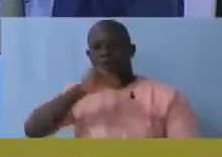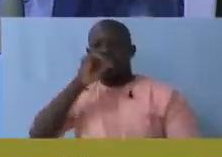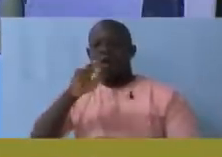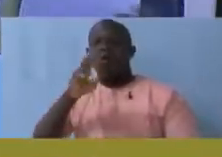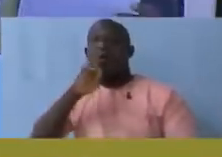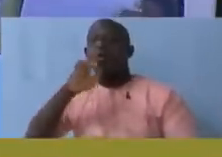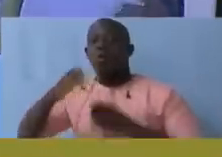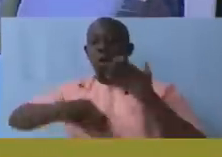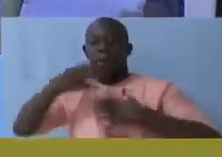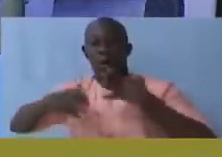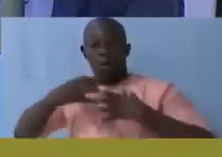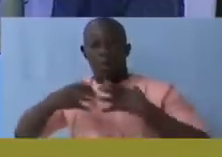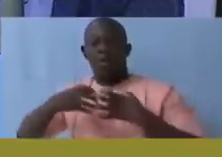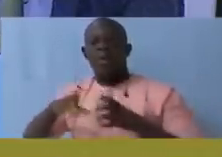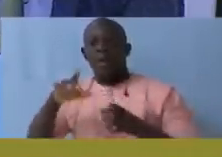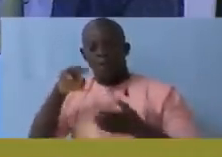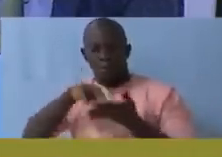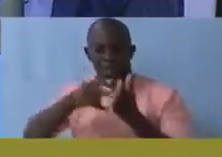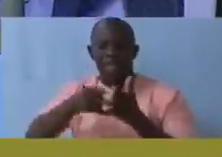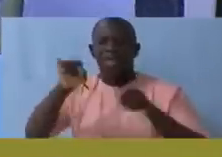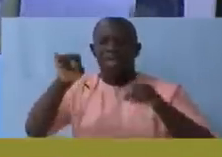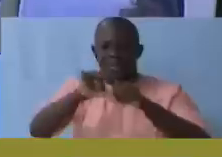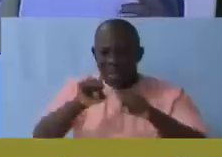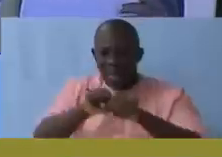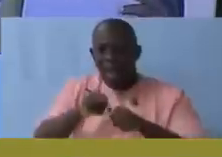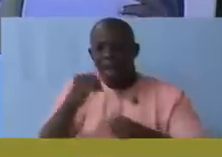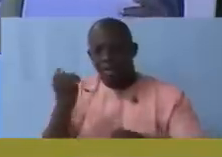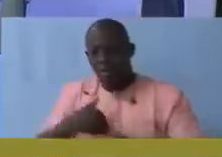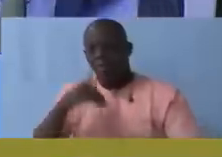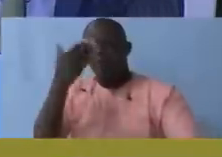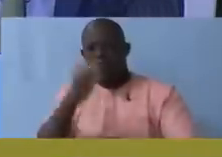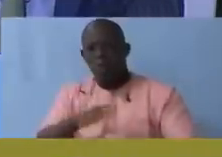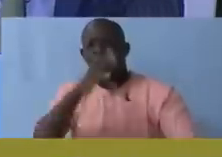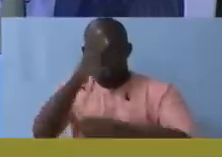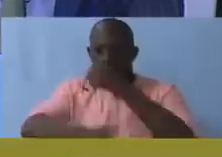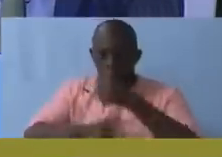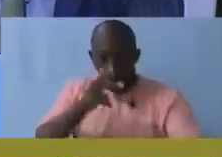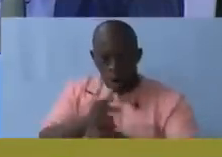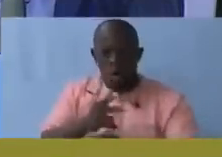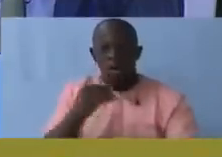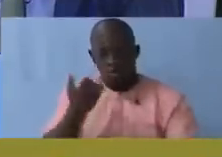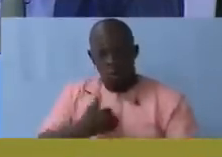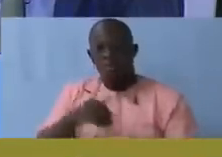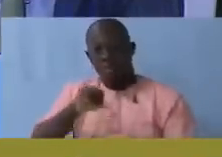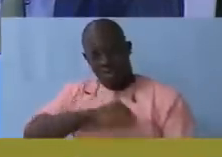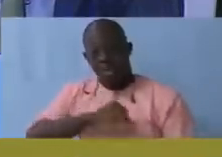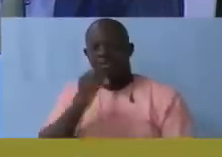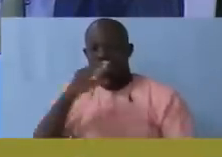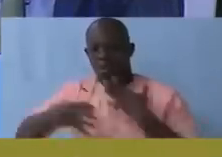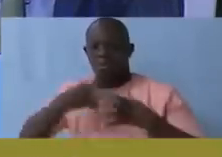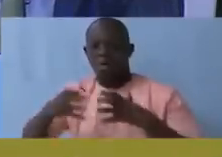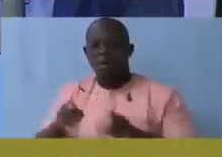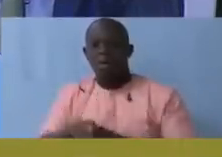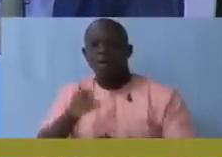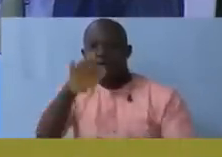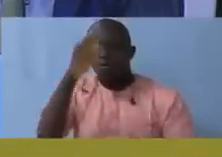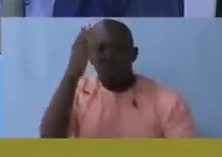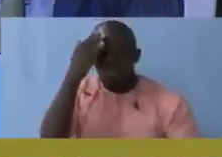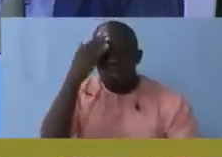right. The claim to have a cure for HIV/AIDS was a lie. You